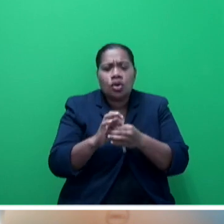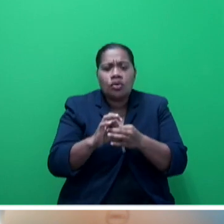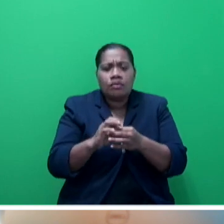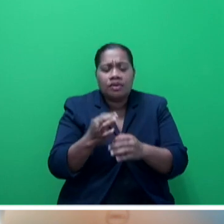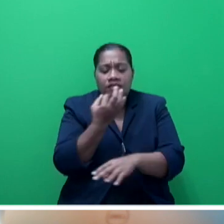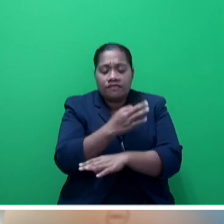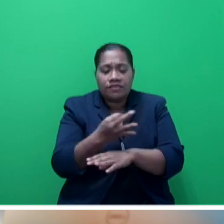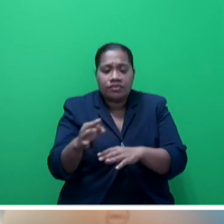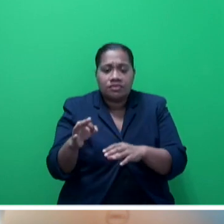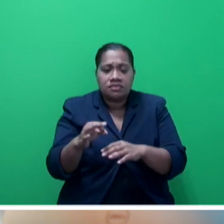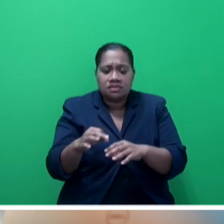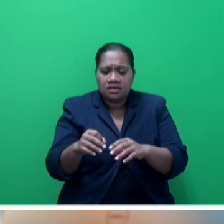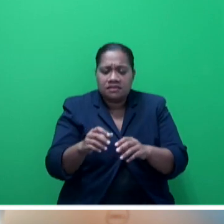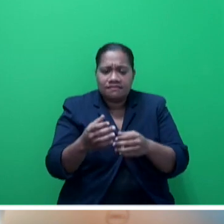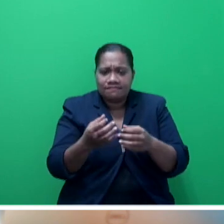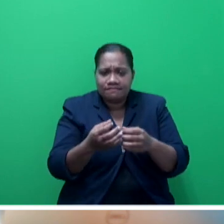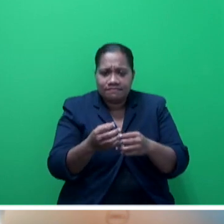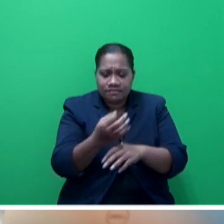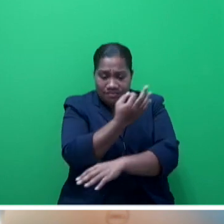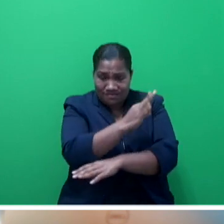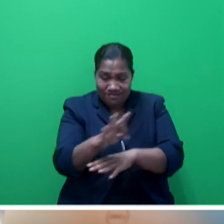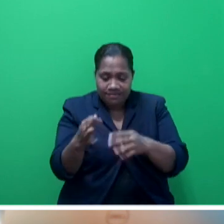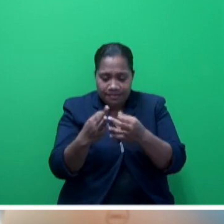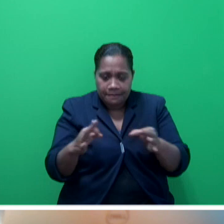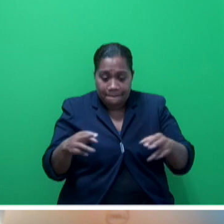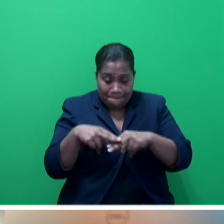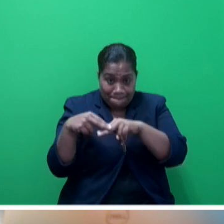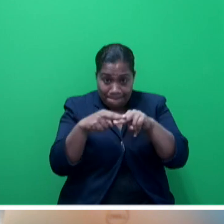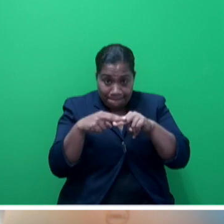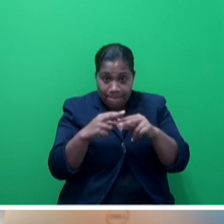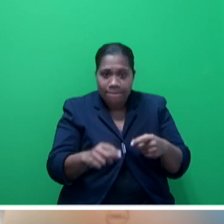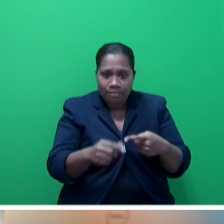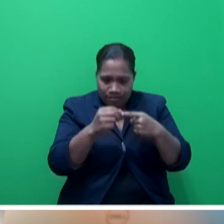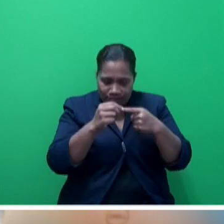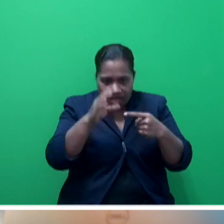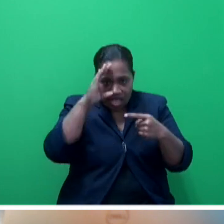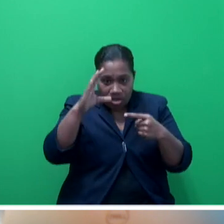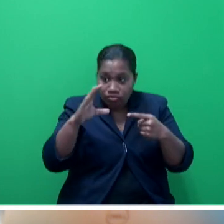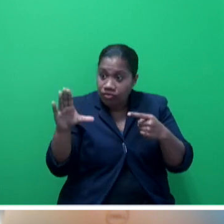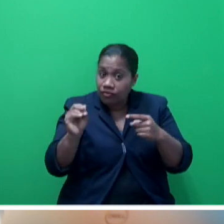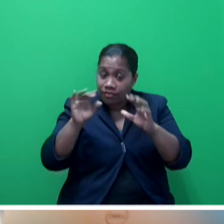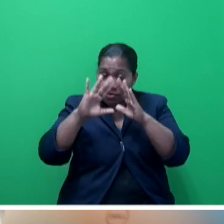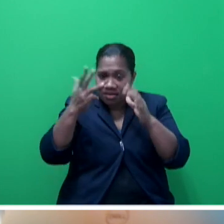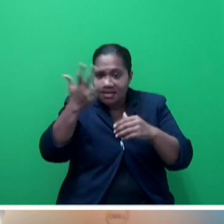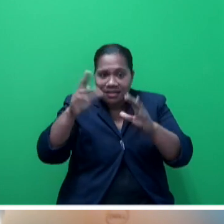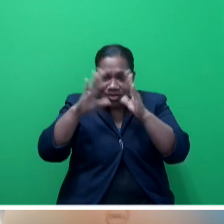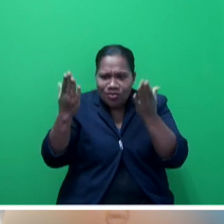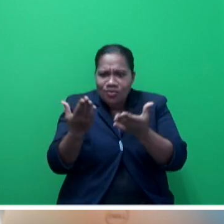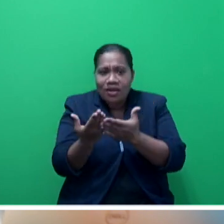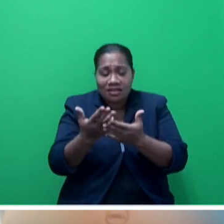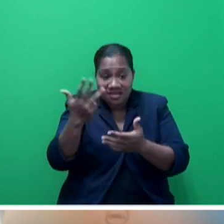Facility. Fiji is one of 19 countries only in the world accepted for funding